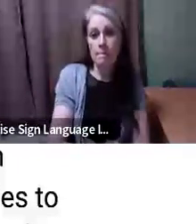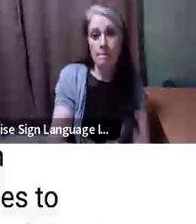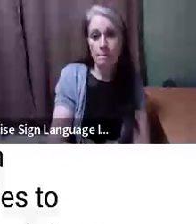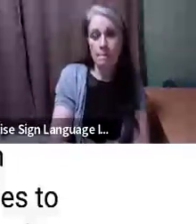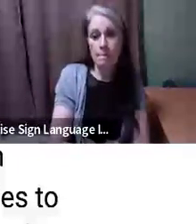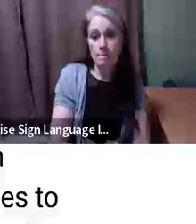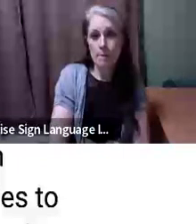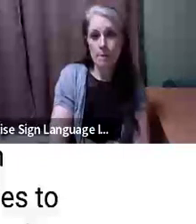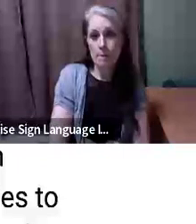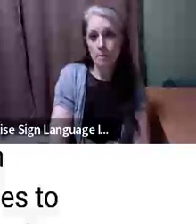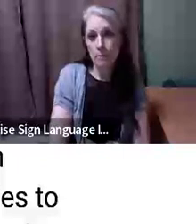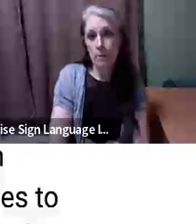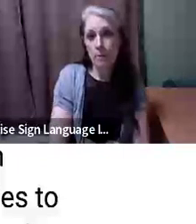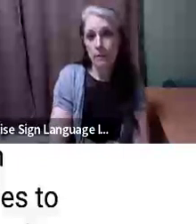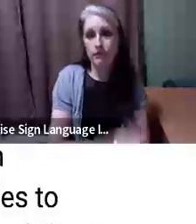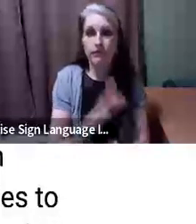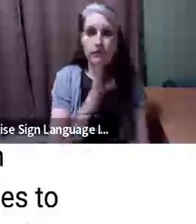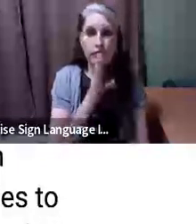Feel free to unmute, or you can put it in the chat.